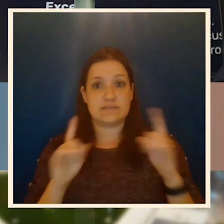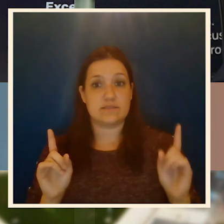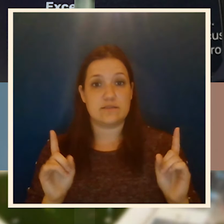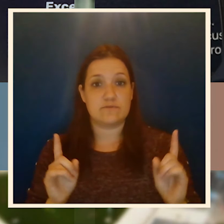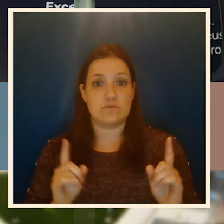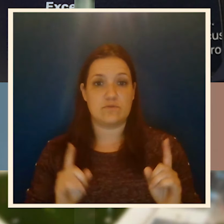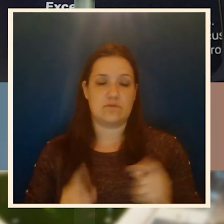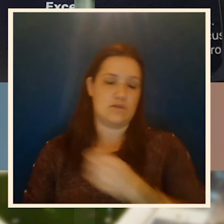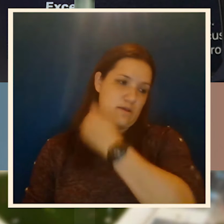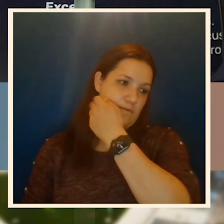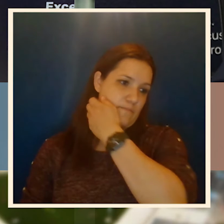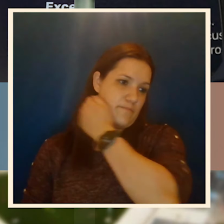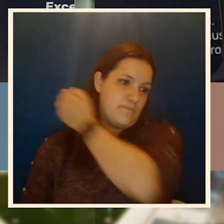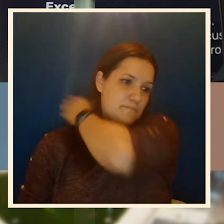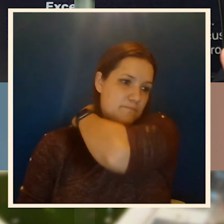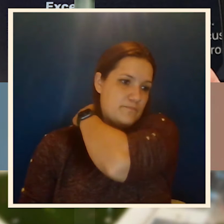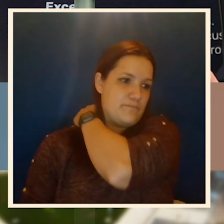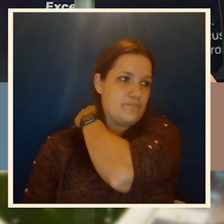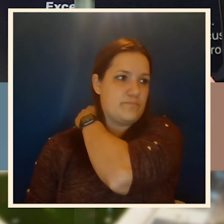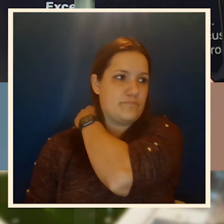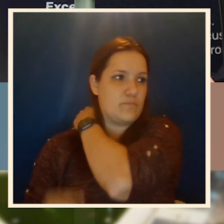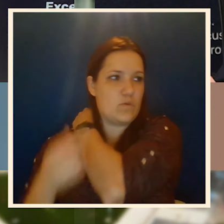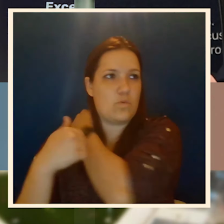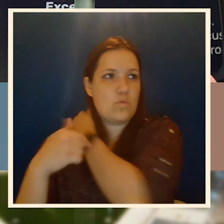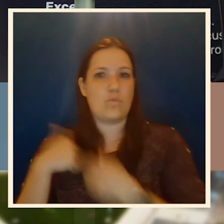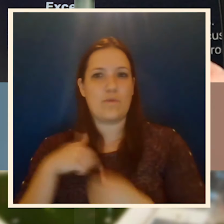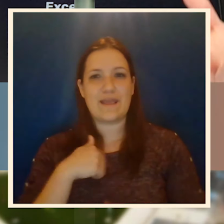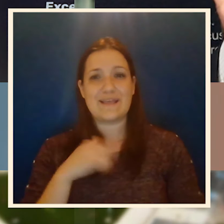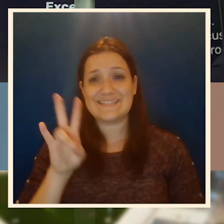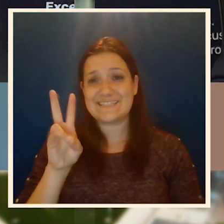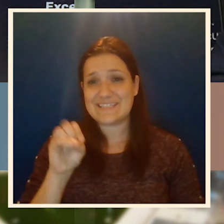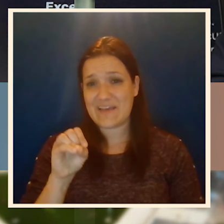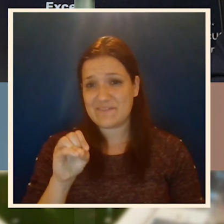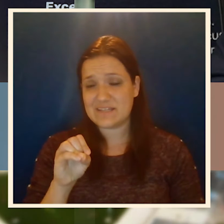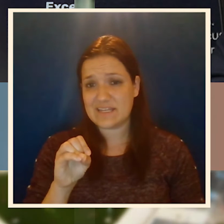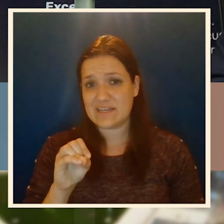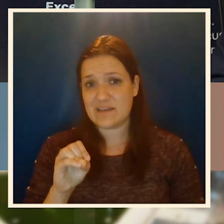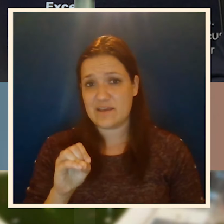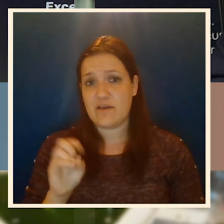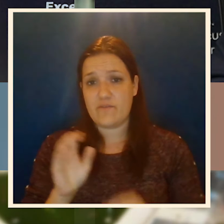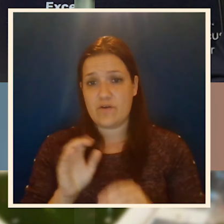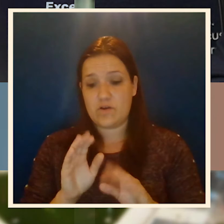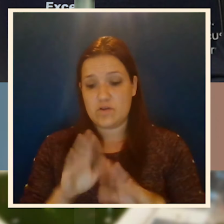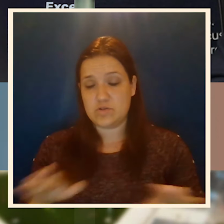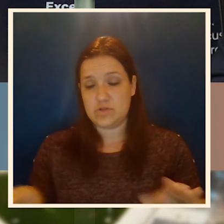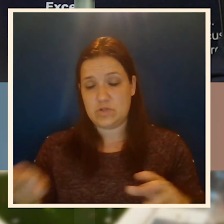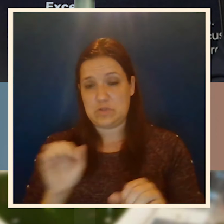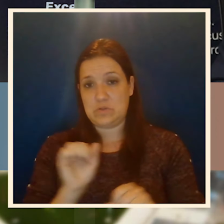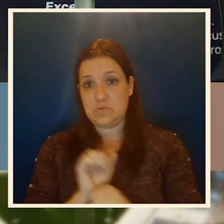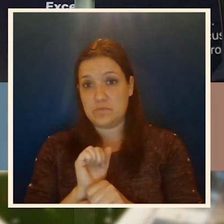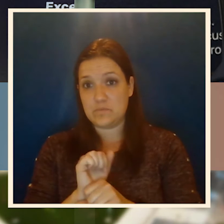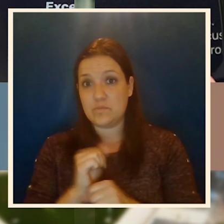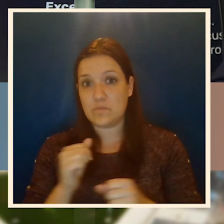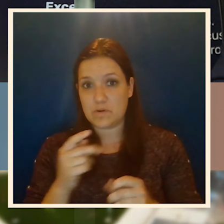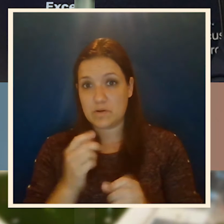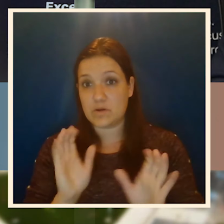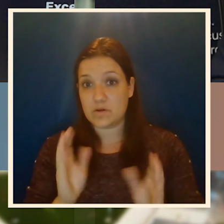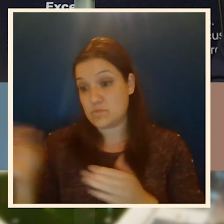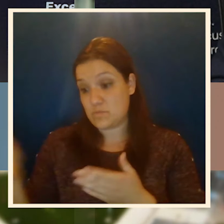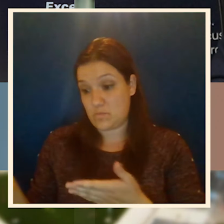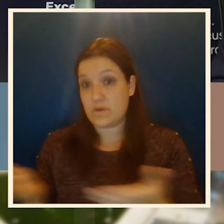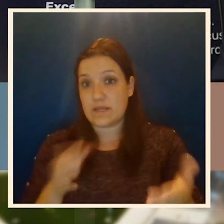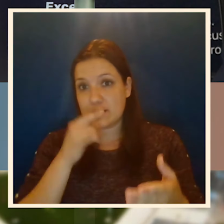where we had as many as 70 of the children of our healthcare workforce were bringing their kids to